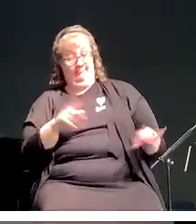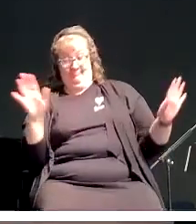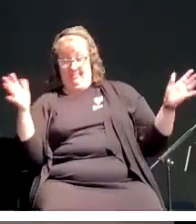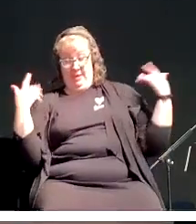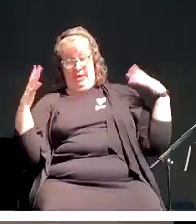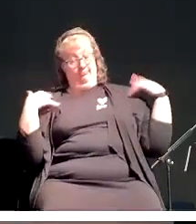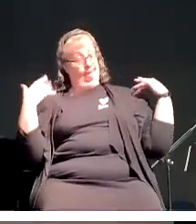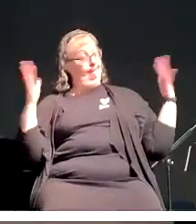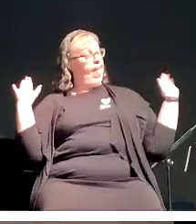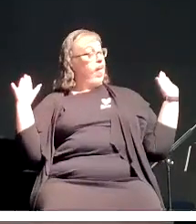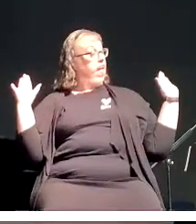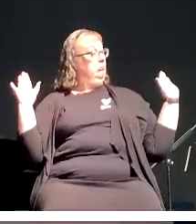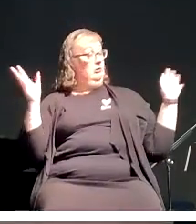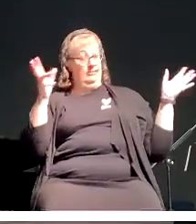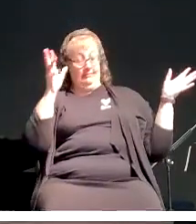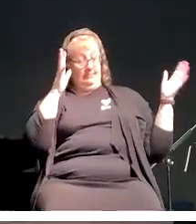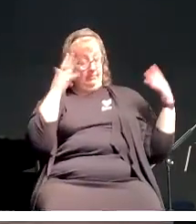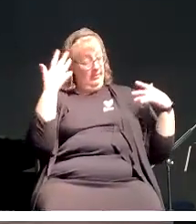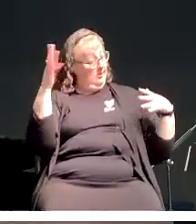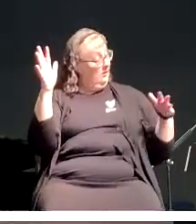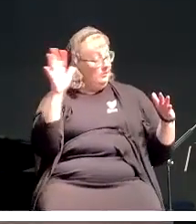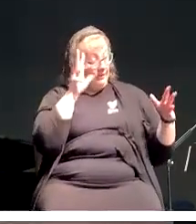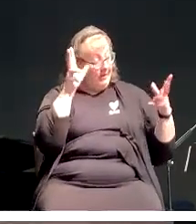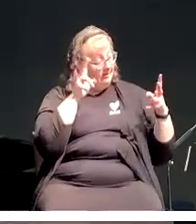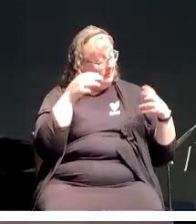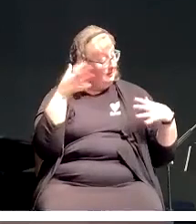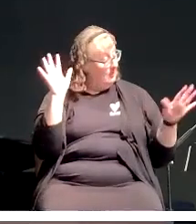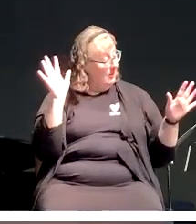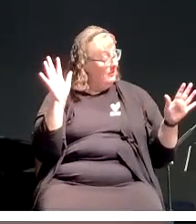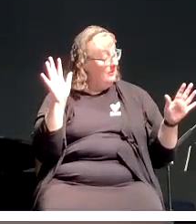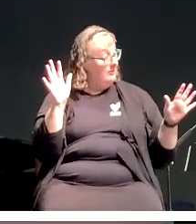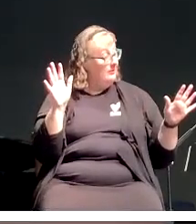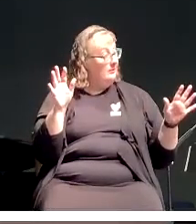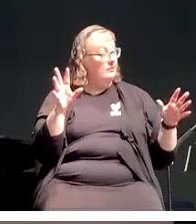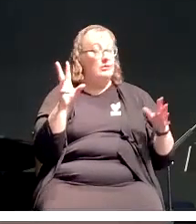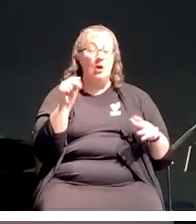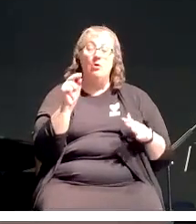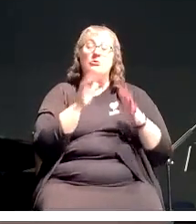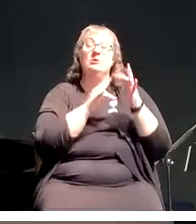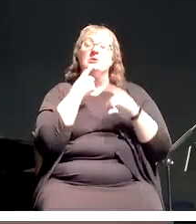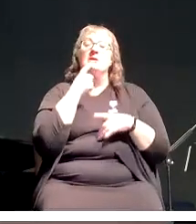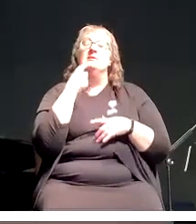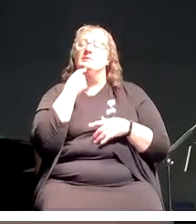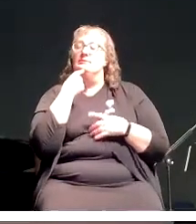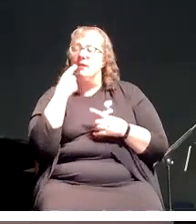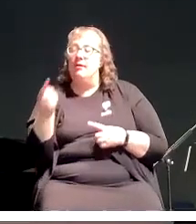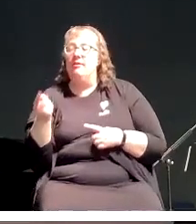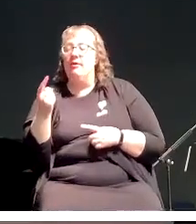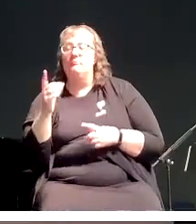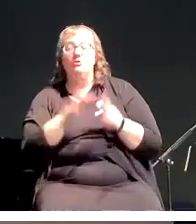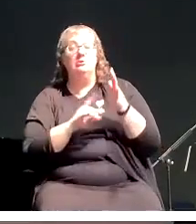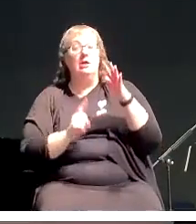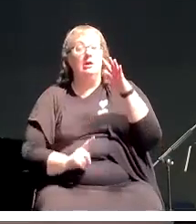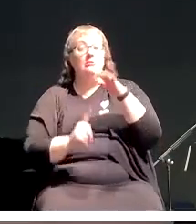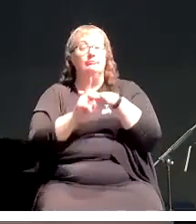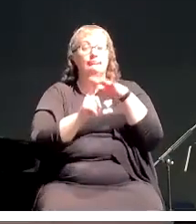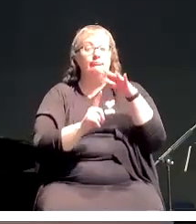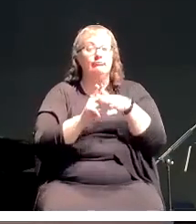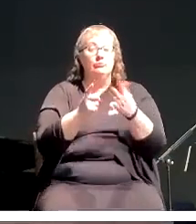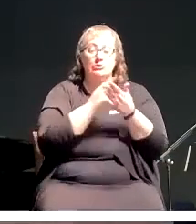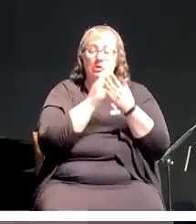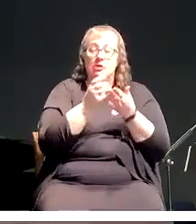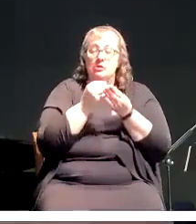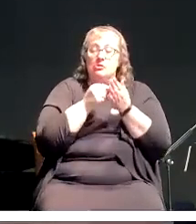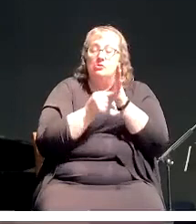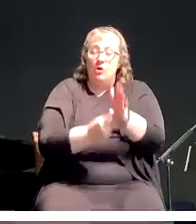I'm out, they're not listening. Jesus says, no, tell them. He had to appear to them, talk with them, give scripture